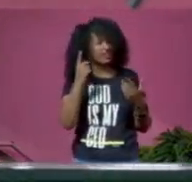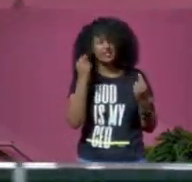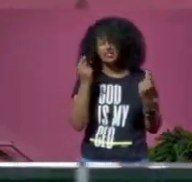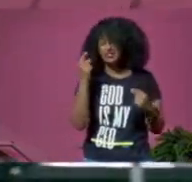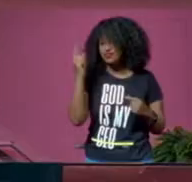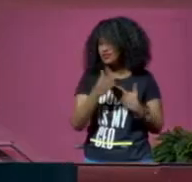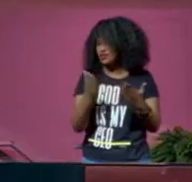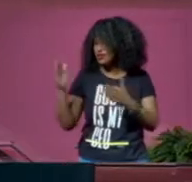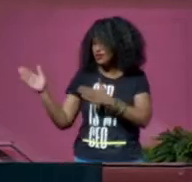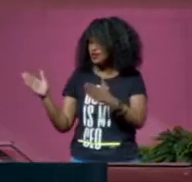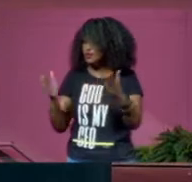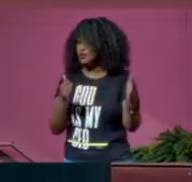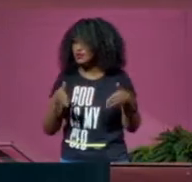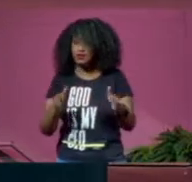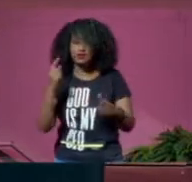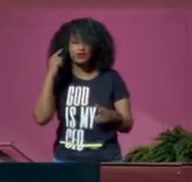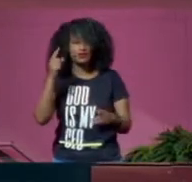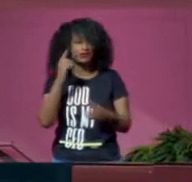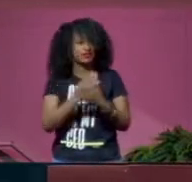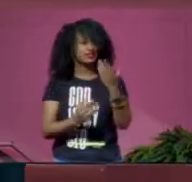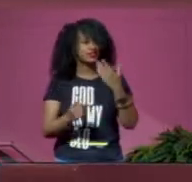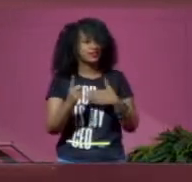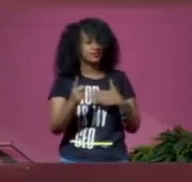for somebody coming behind you.